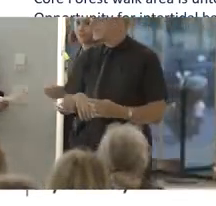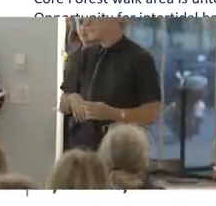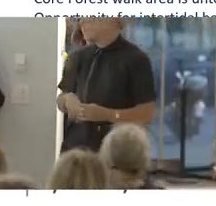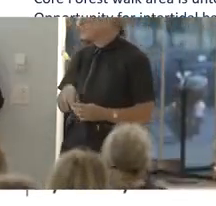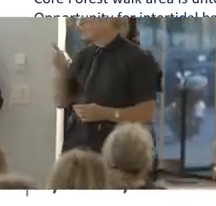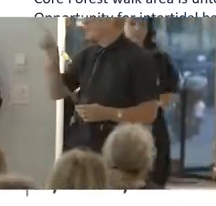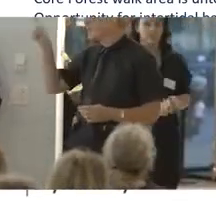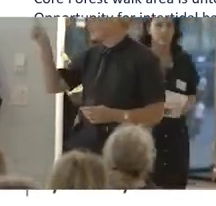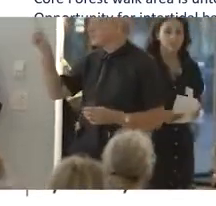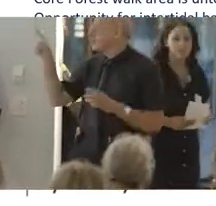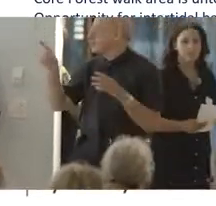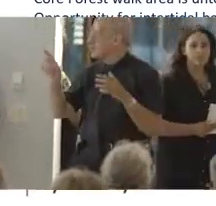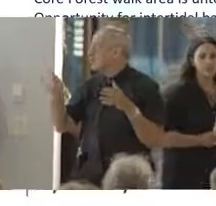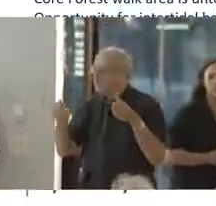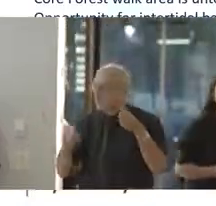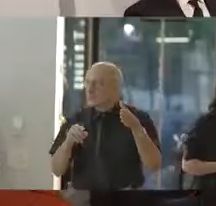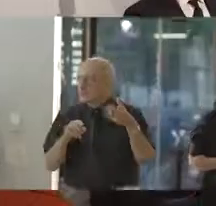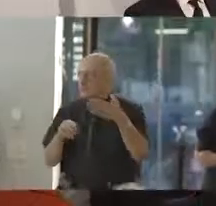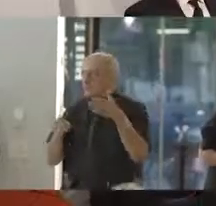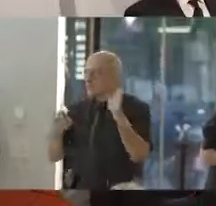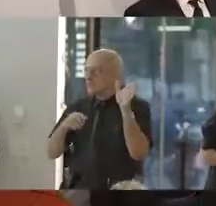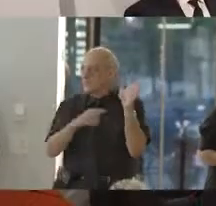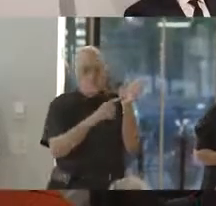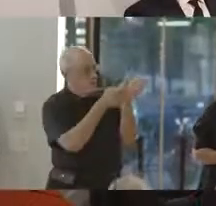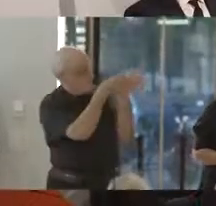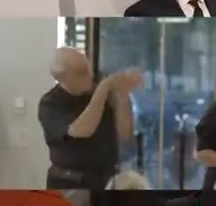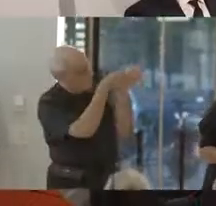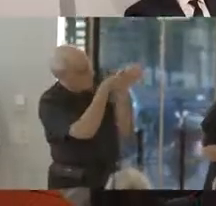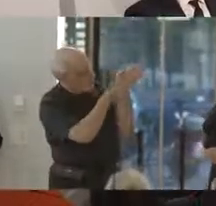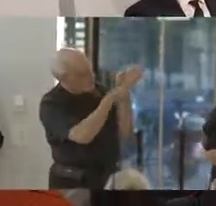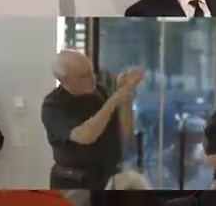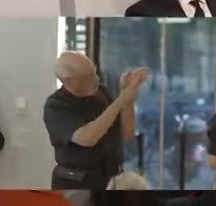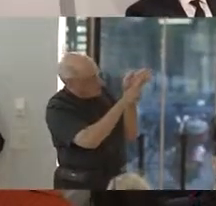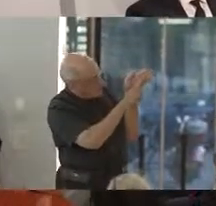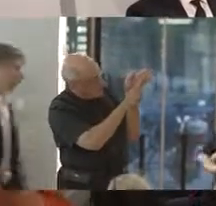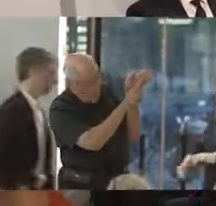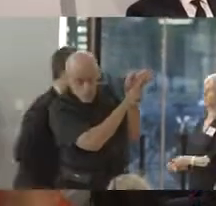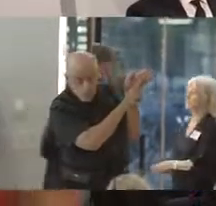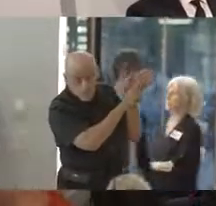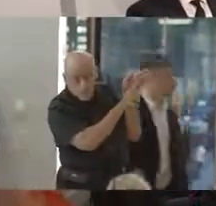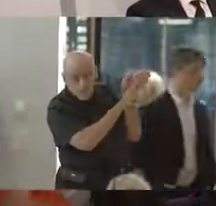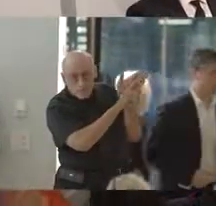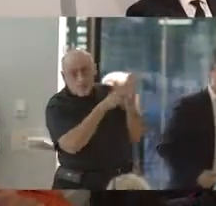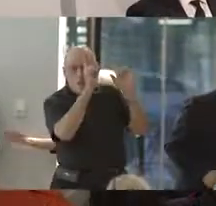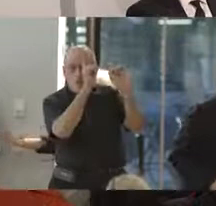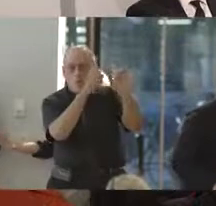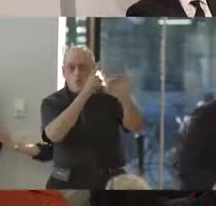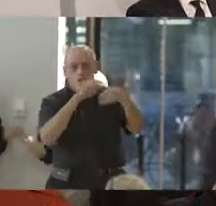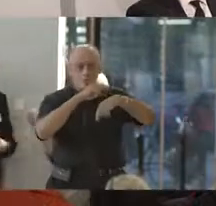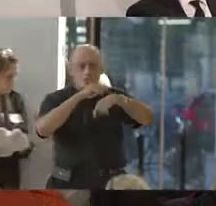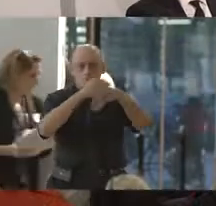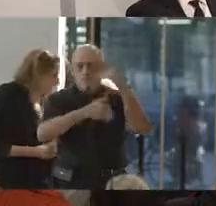this area there. That's the lower walkway. And so the thought here is over time,